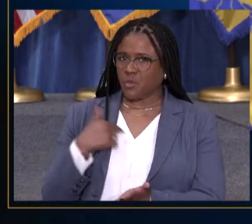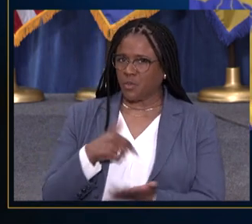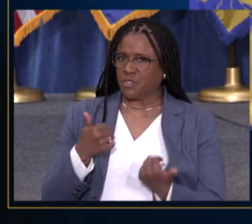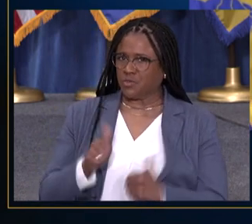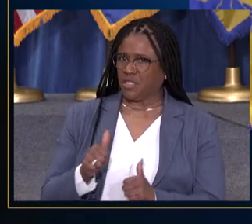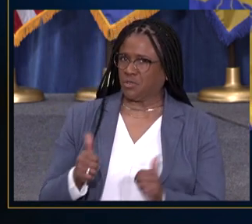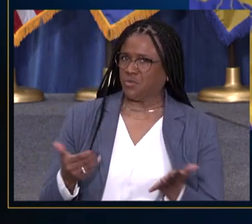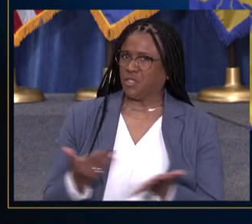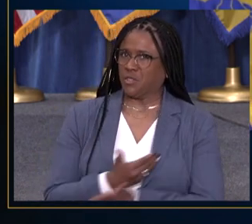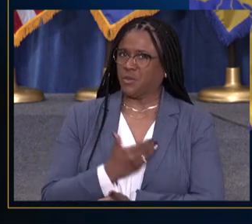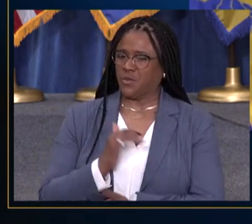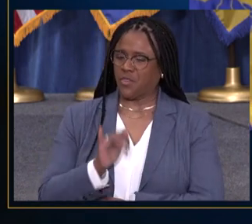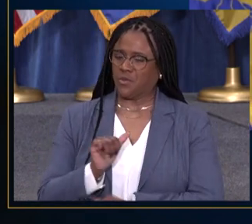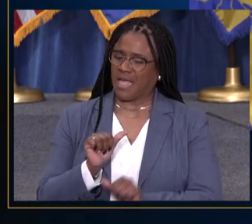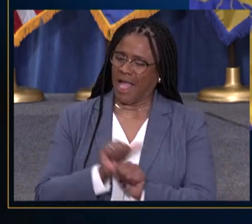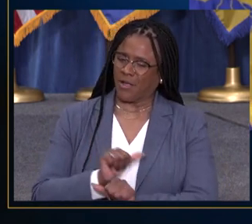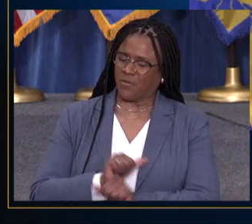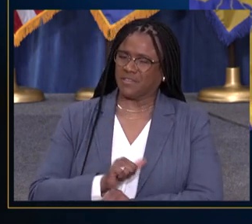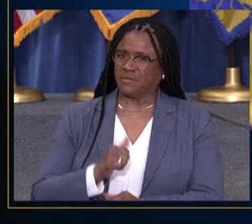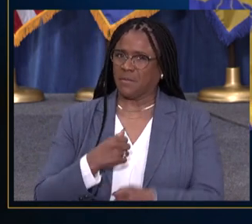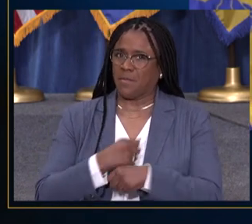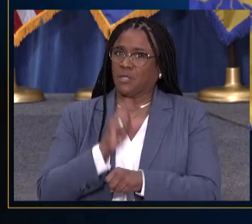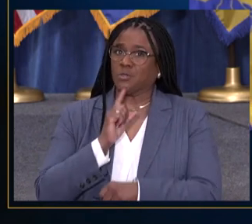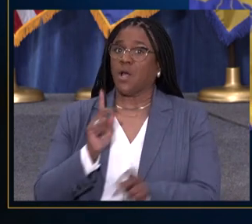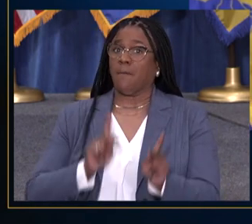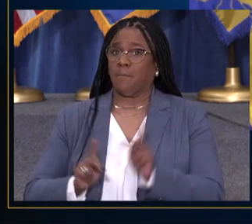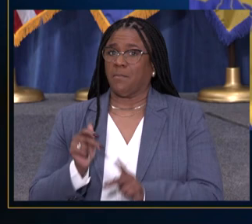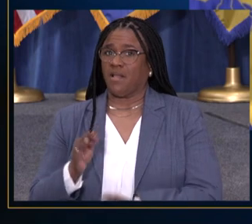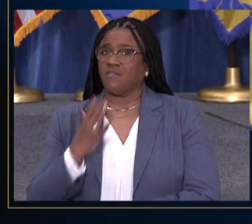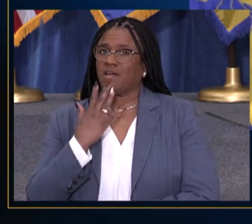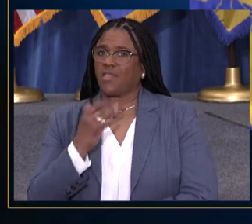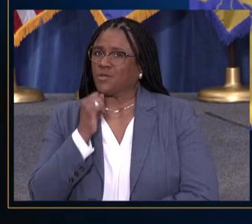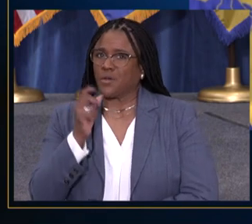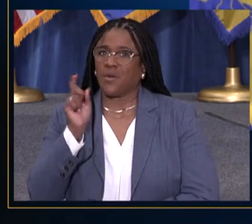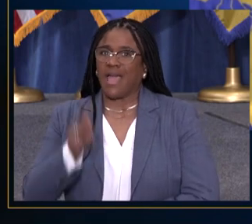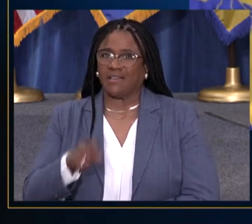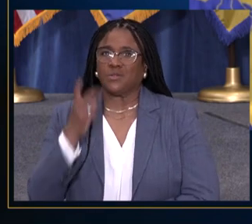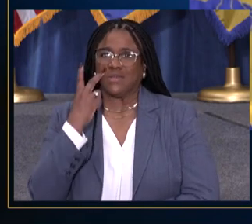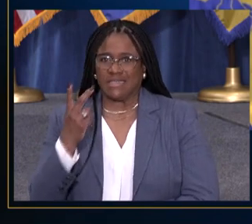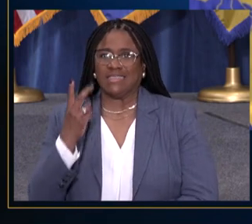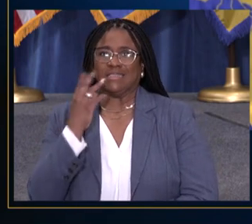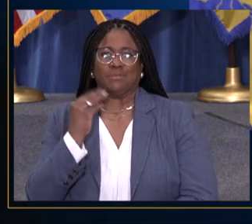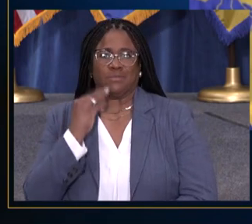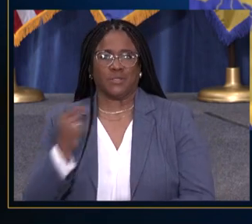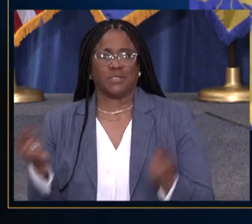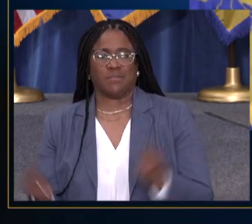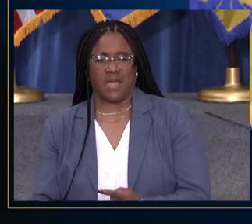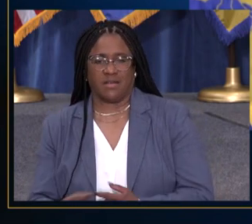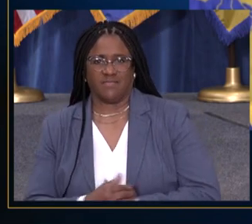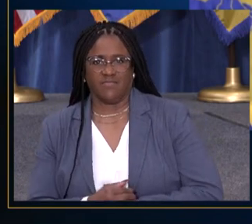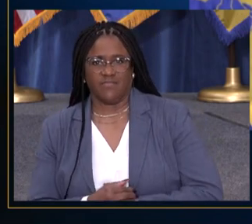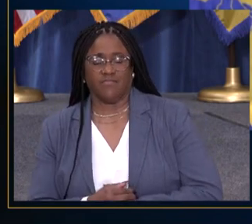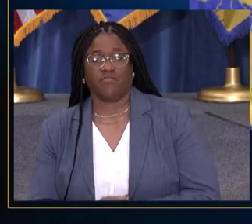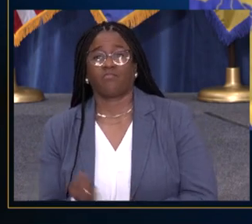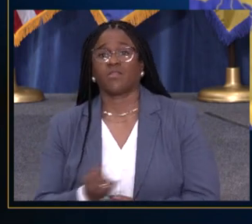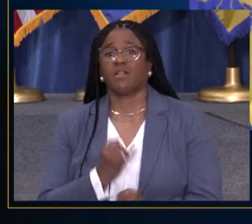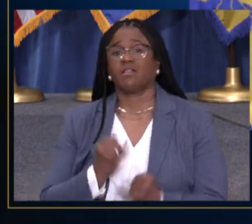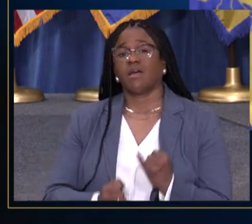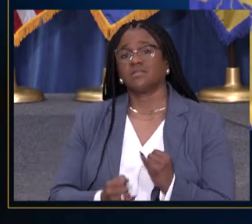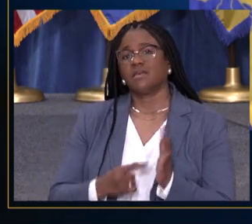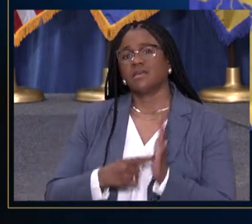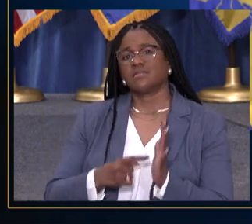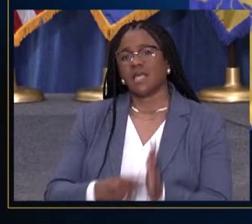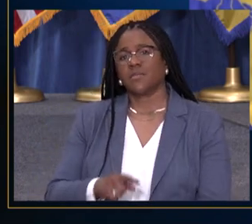these algorithms to prevent people of color from seeing harm. Lastly, I want you to think about the example